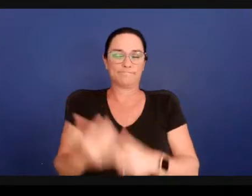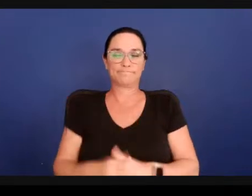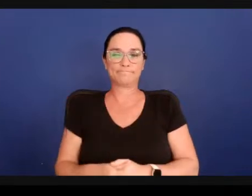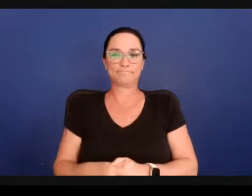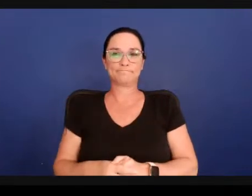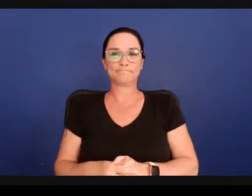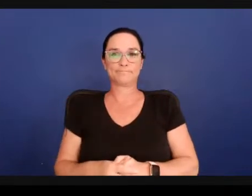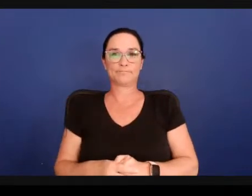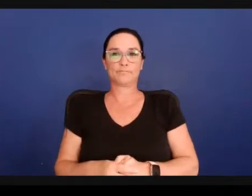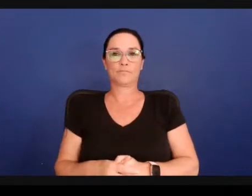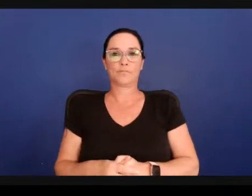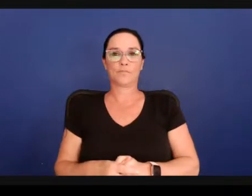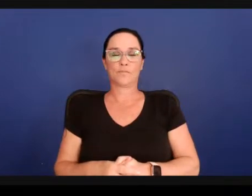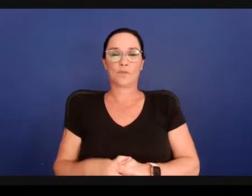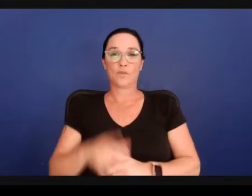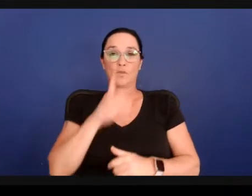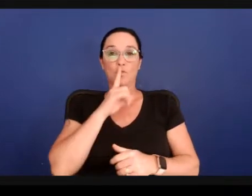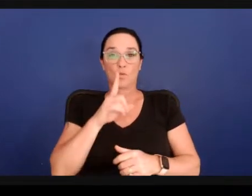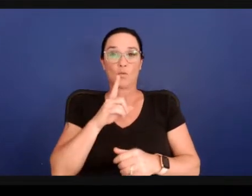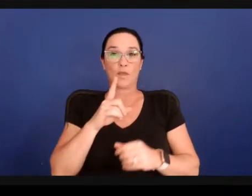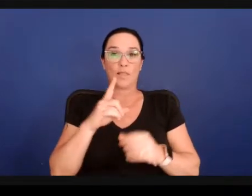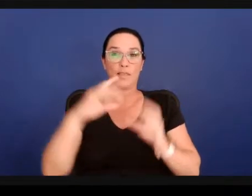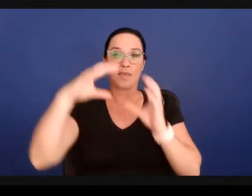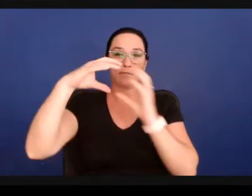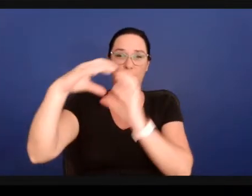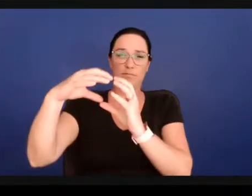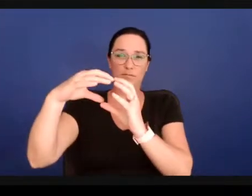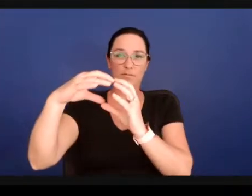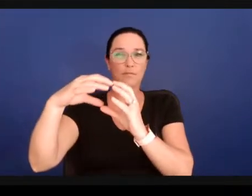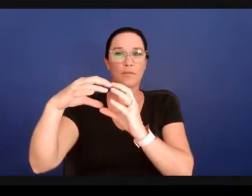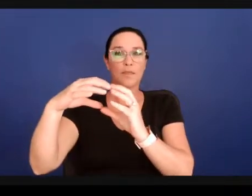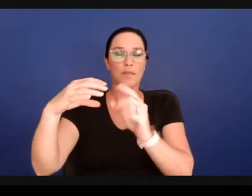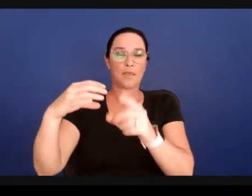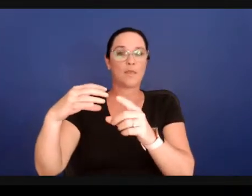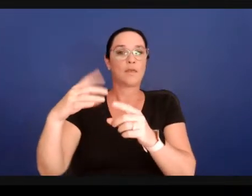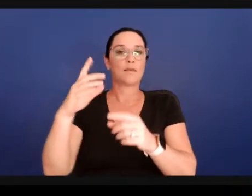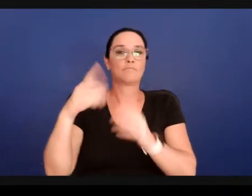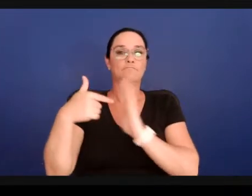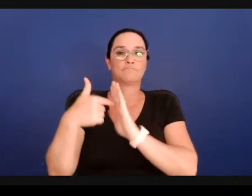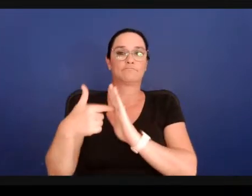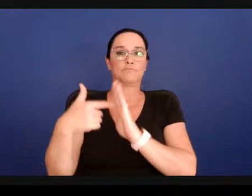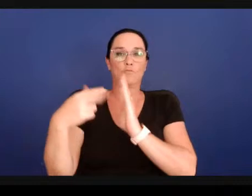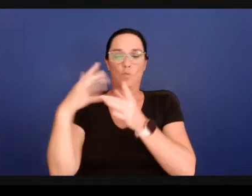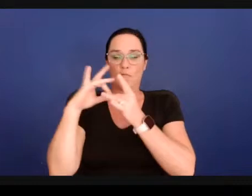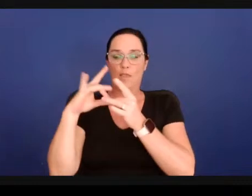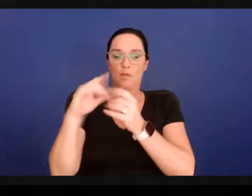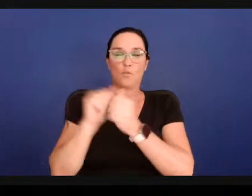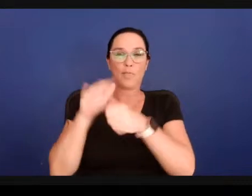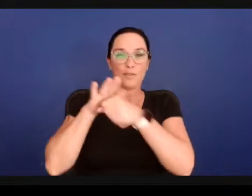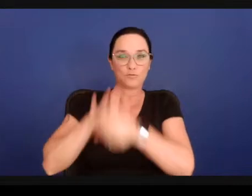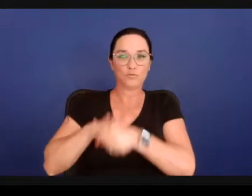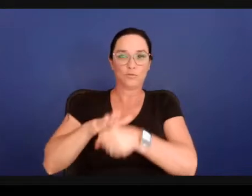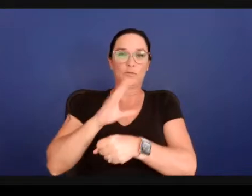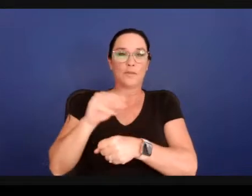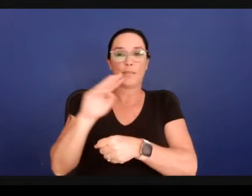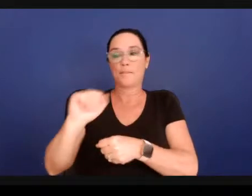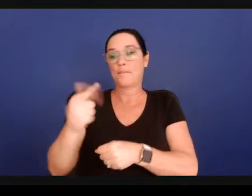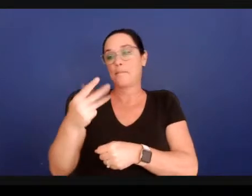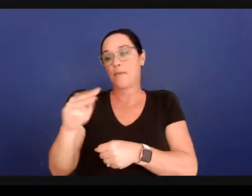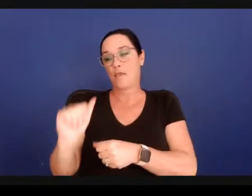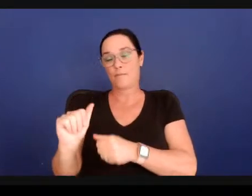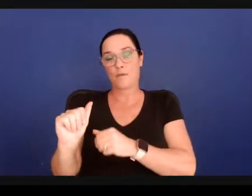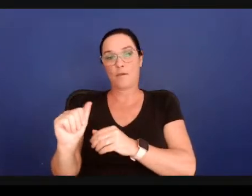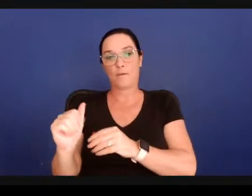it's really these swarms that we're looking for to show magma movement and changing stress, continuous stress